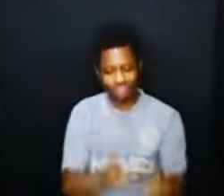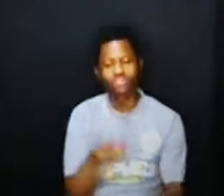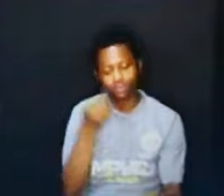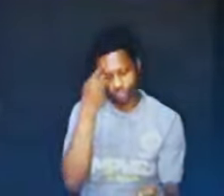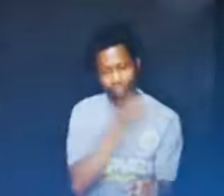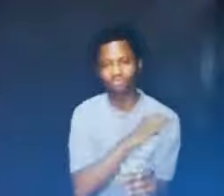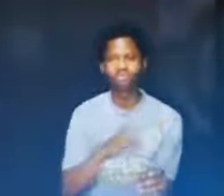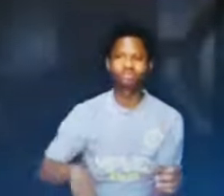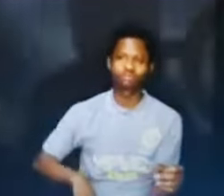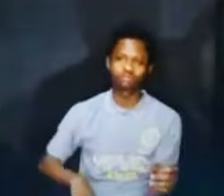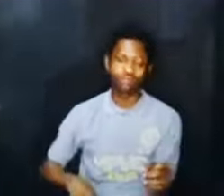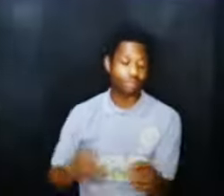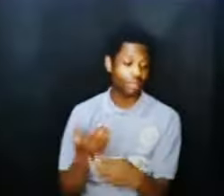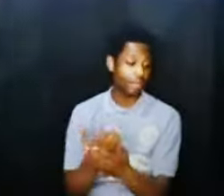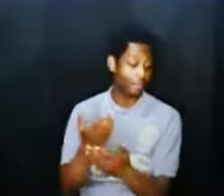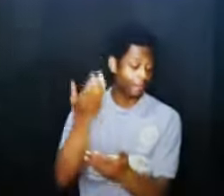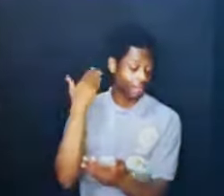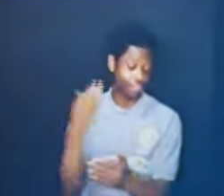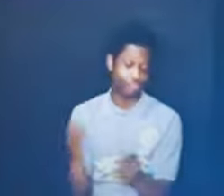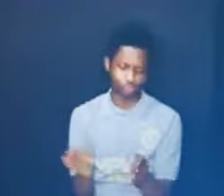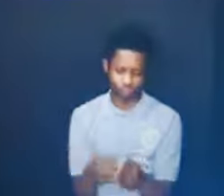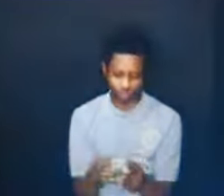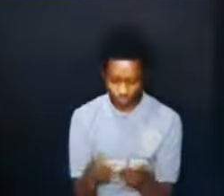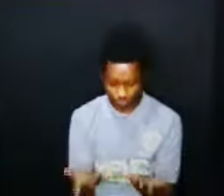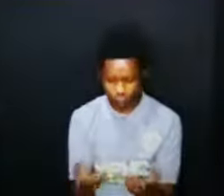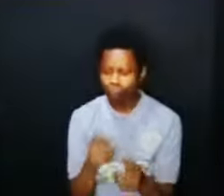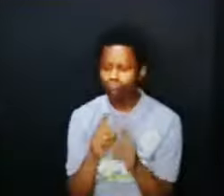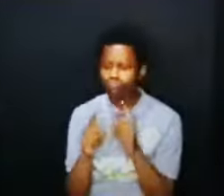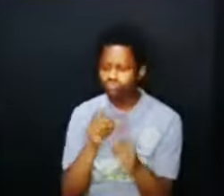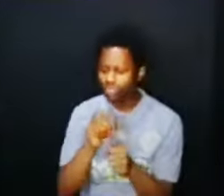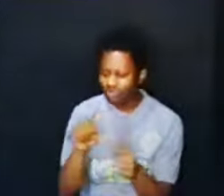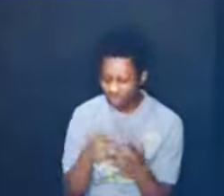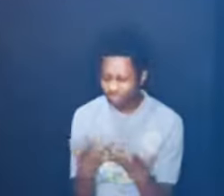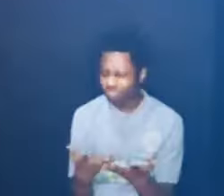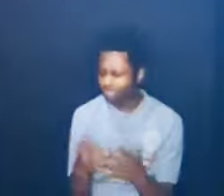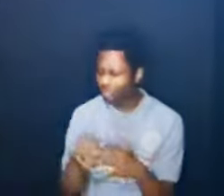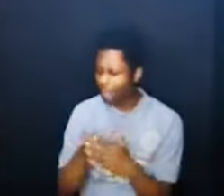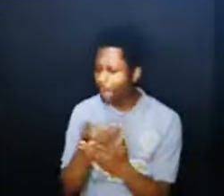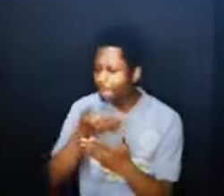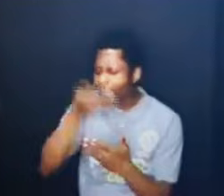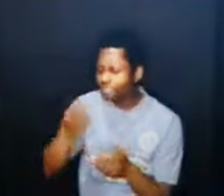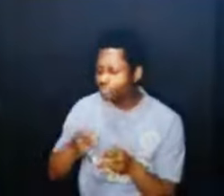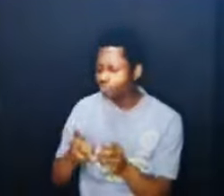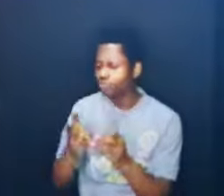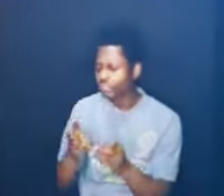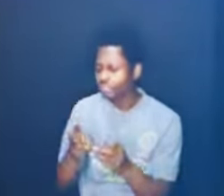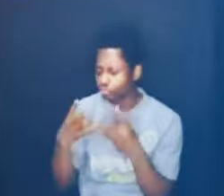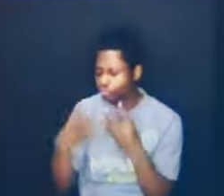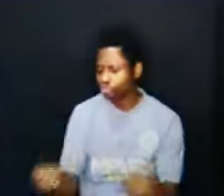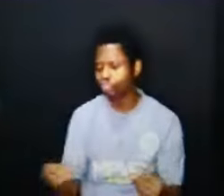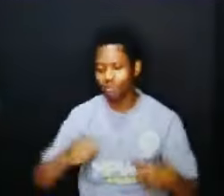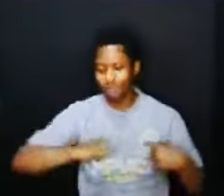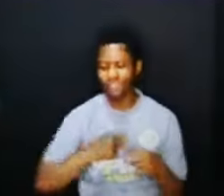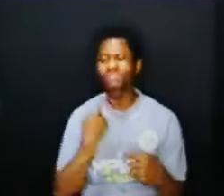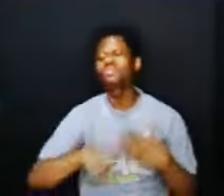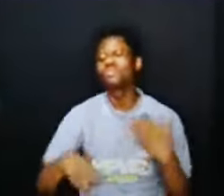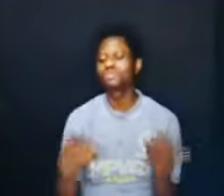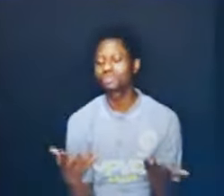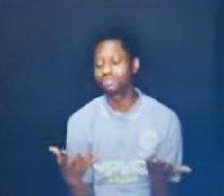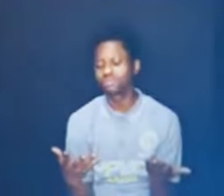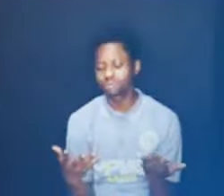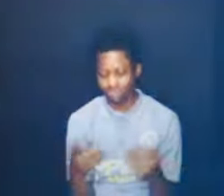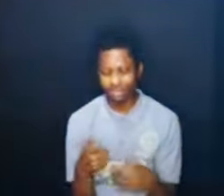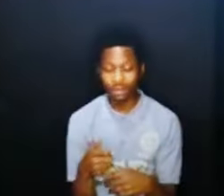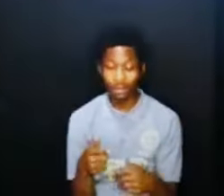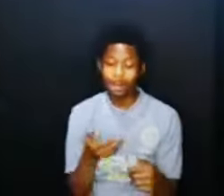the last time we met, we were talking about the fact that the best way to deal with bitterness is to confess it. Na ye din komo